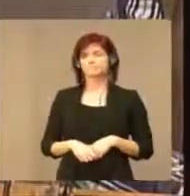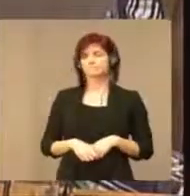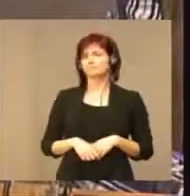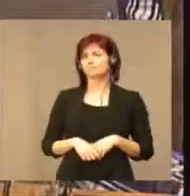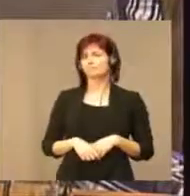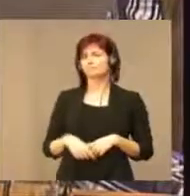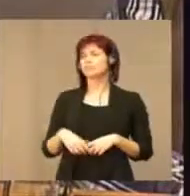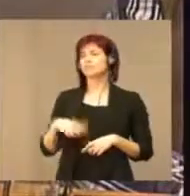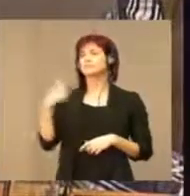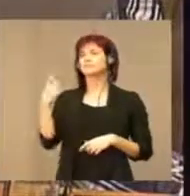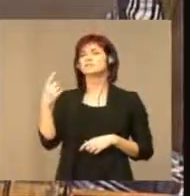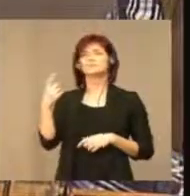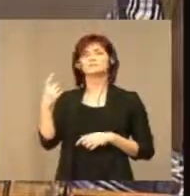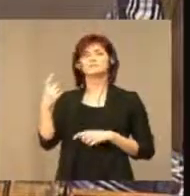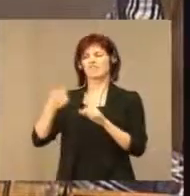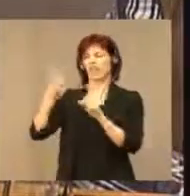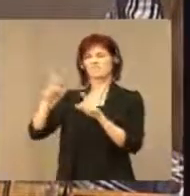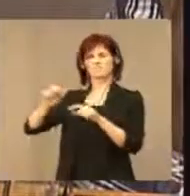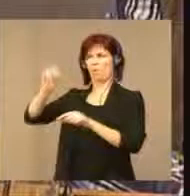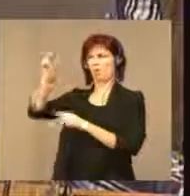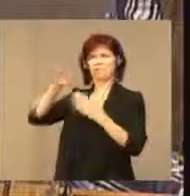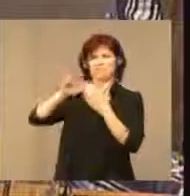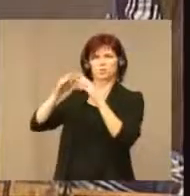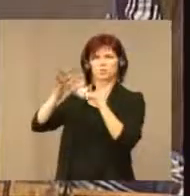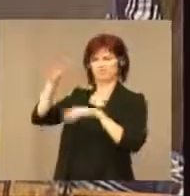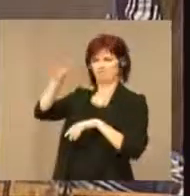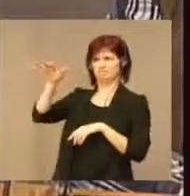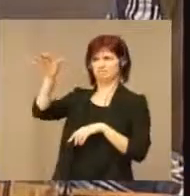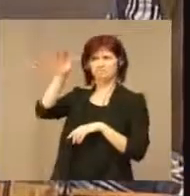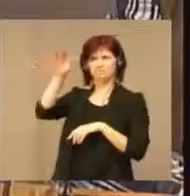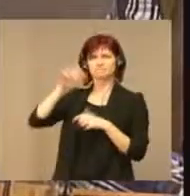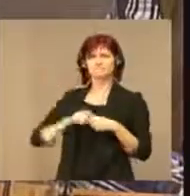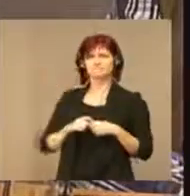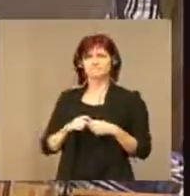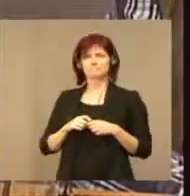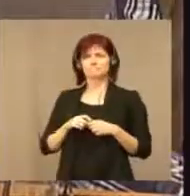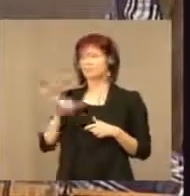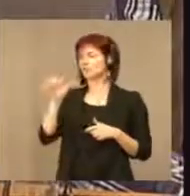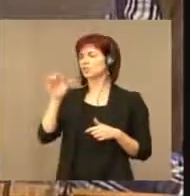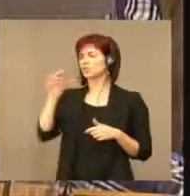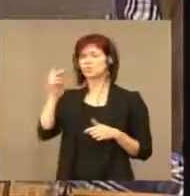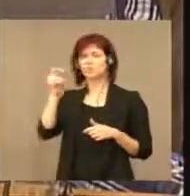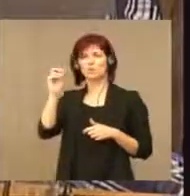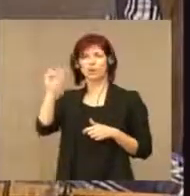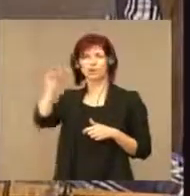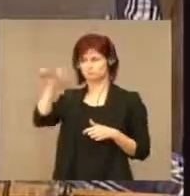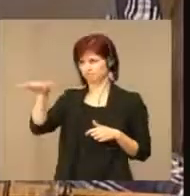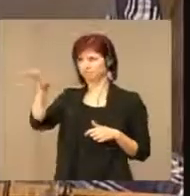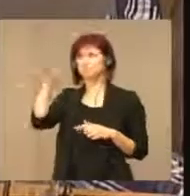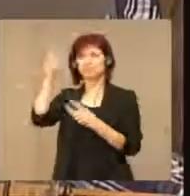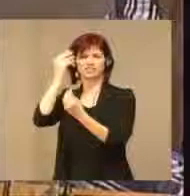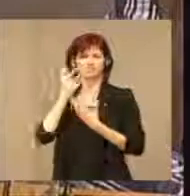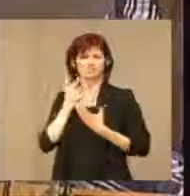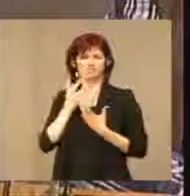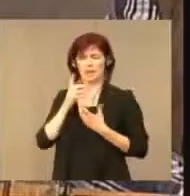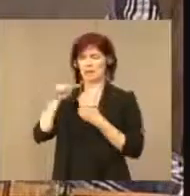the most northern communities that we have in the Yukon, and about